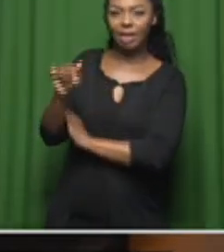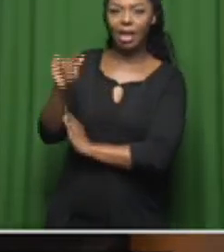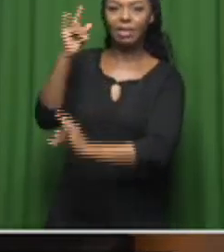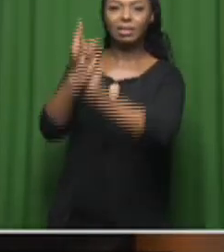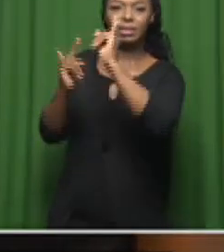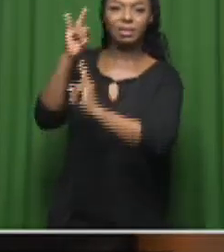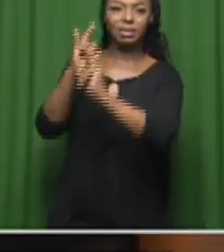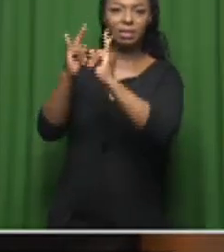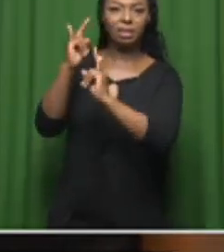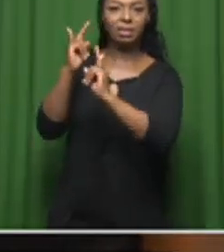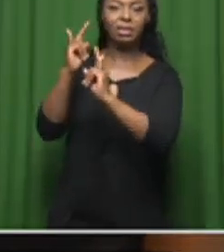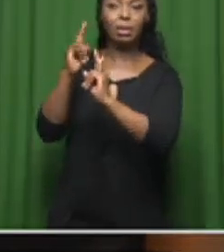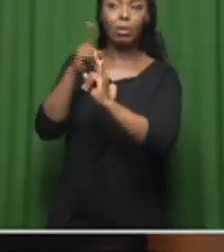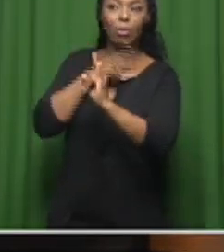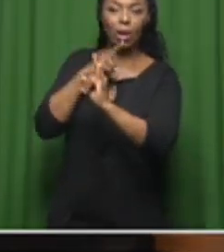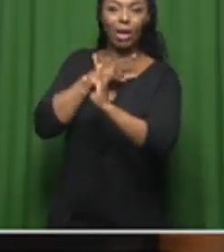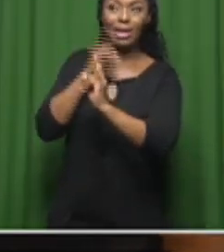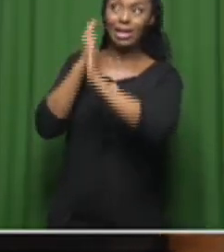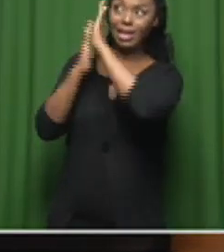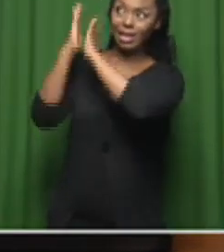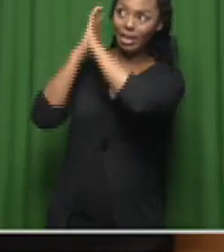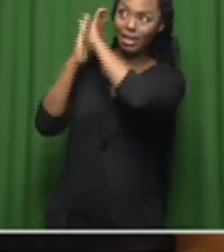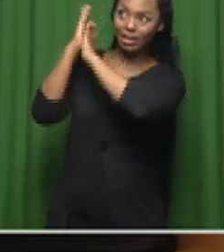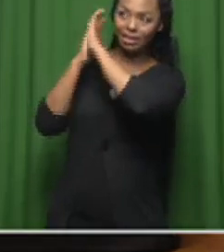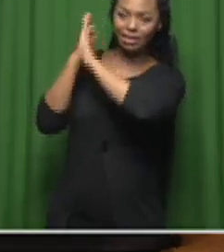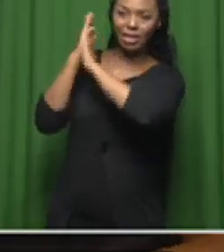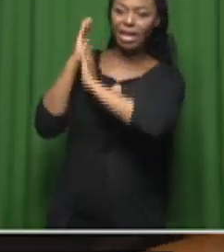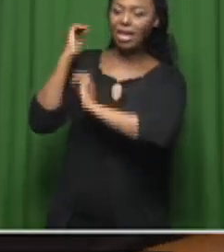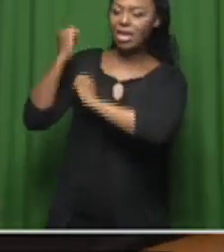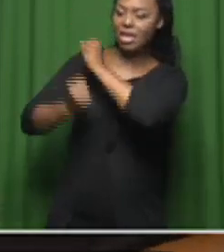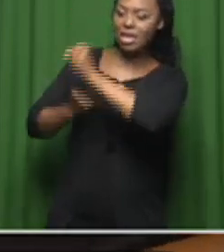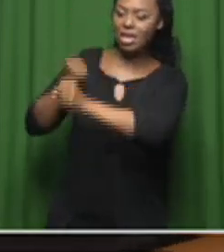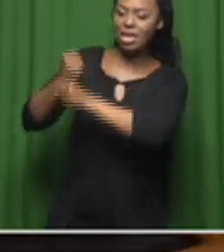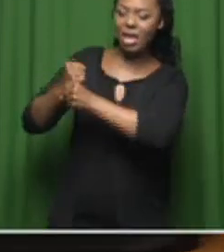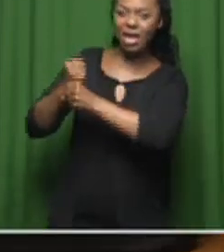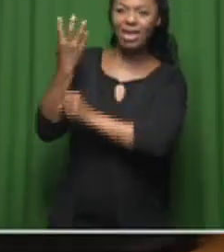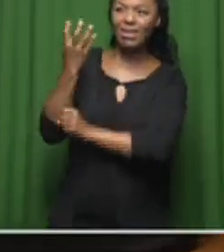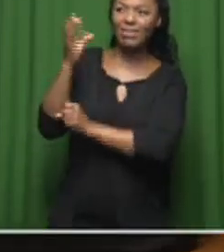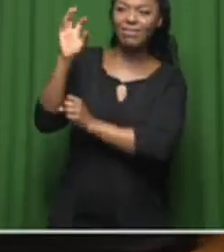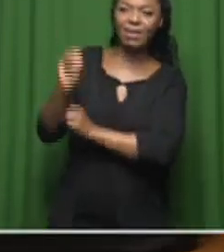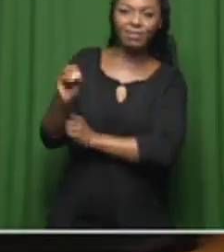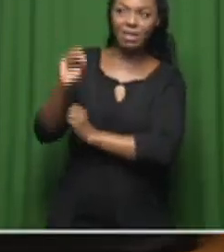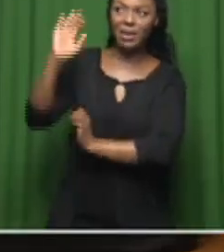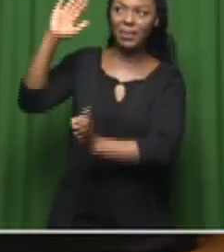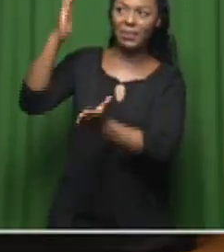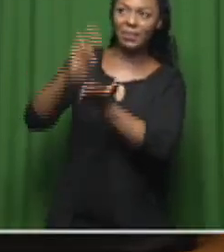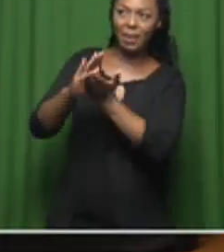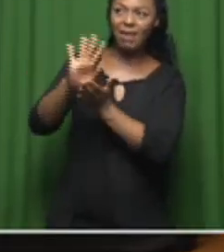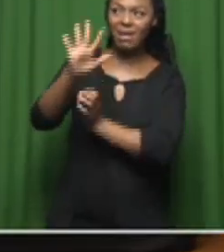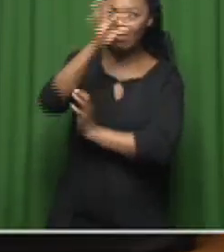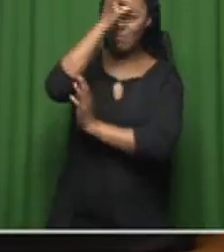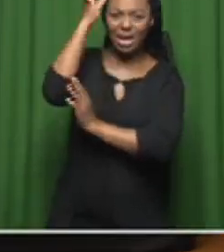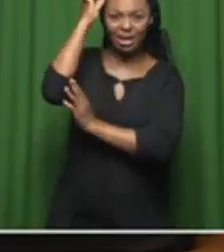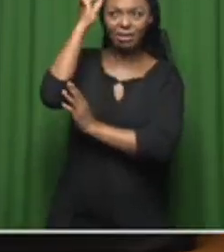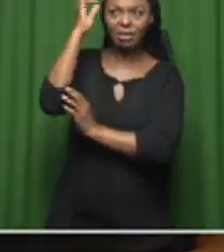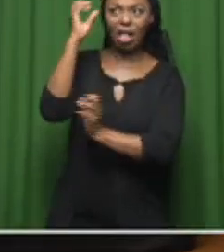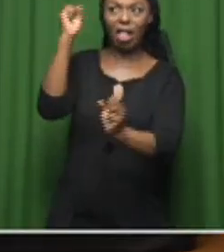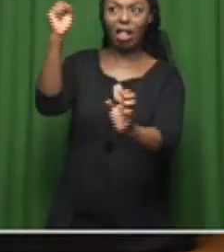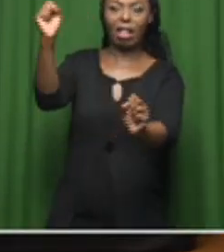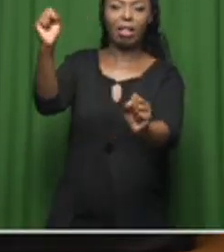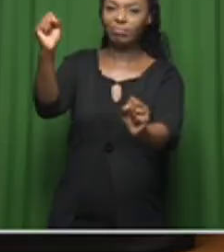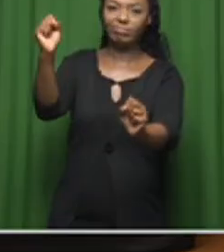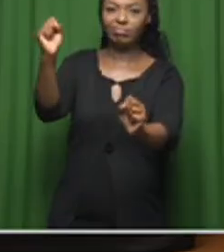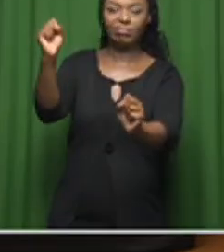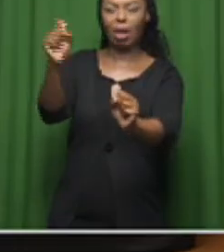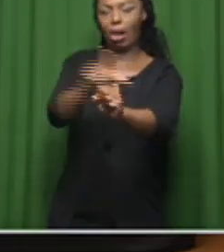a history steeped in just under 50 years cannot be reduced to only 5 minutes. So just take us through the history of Ponte